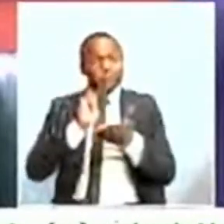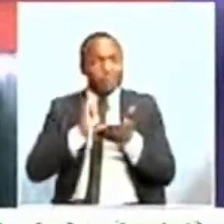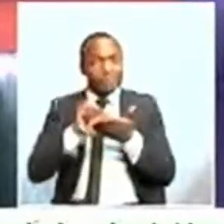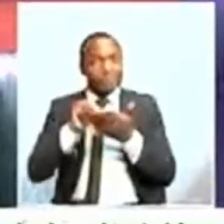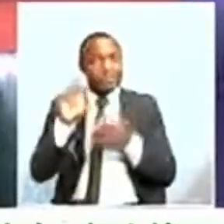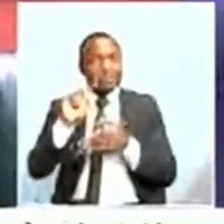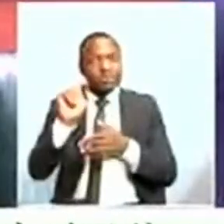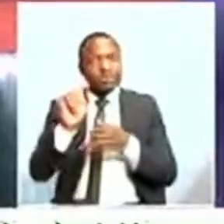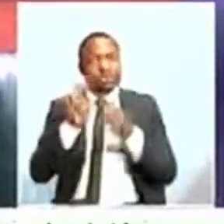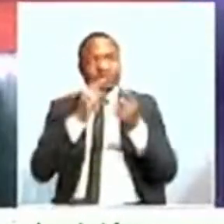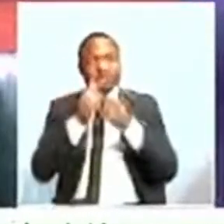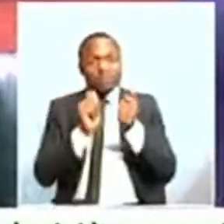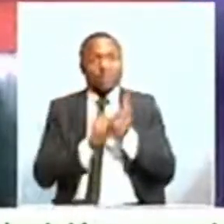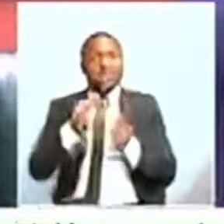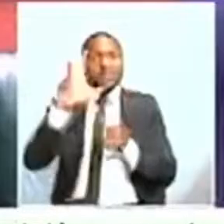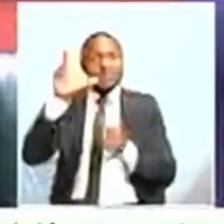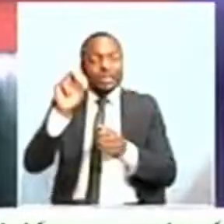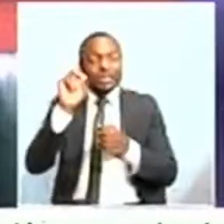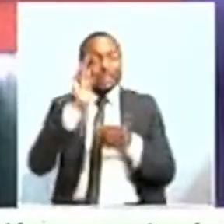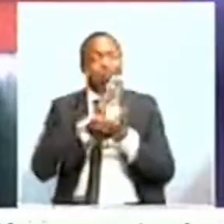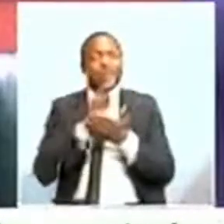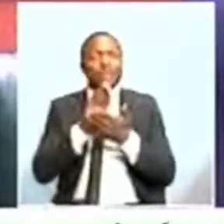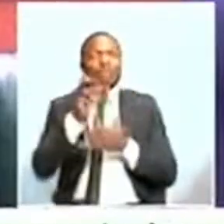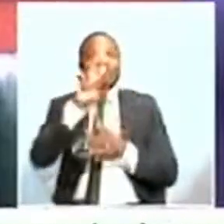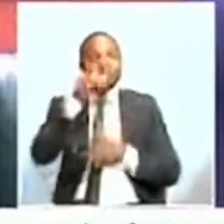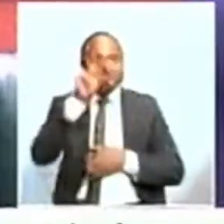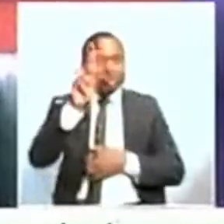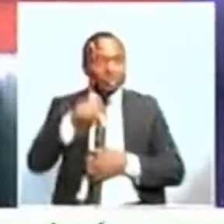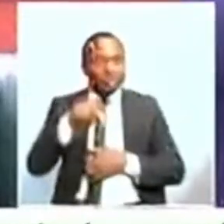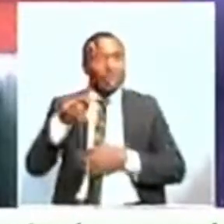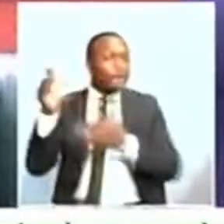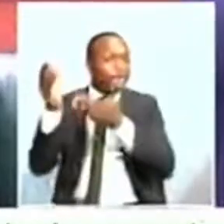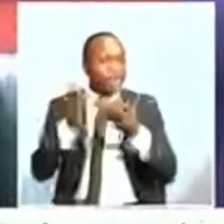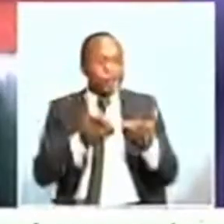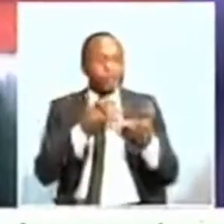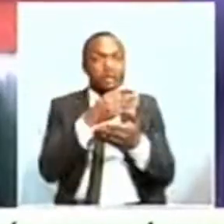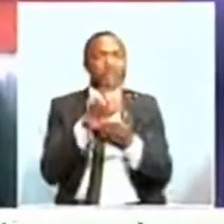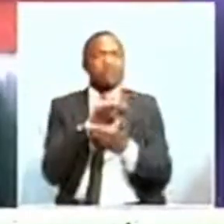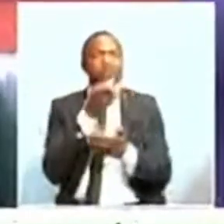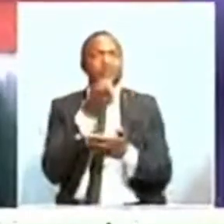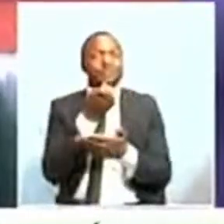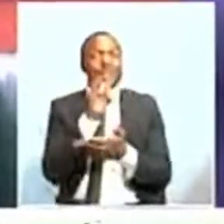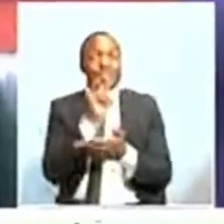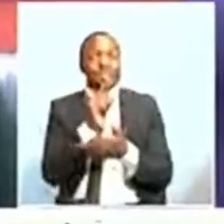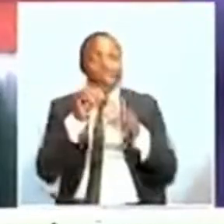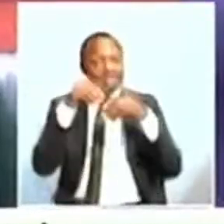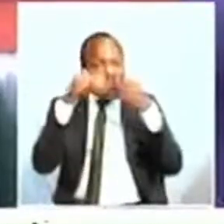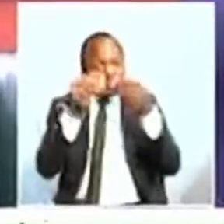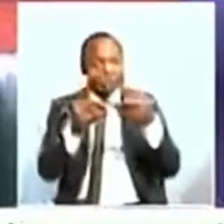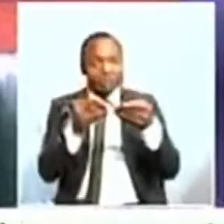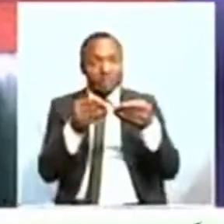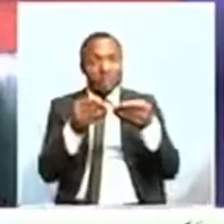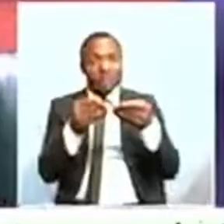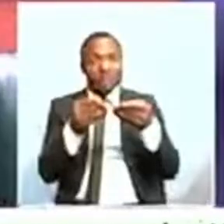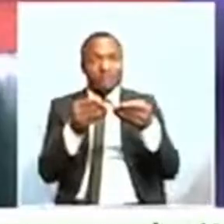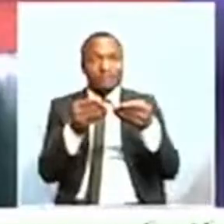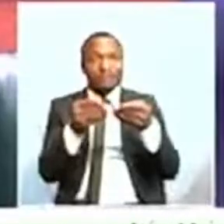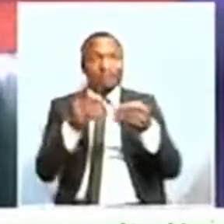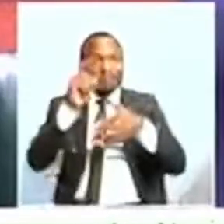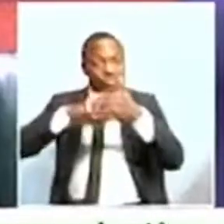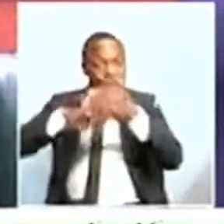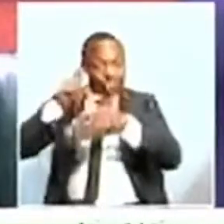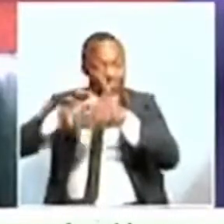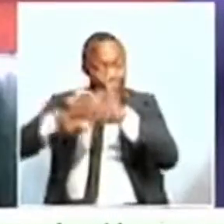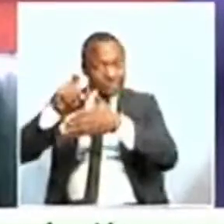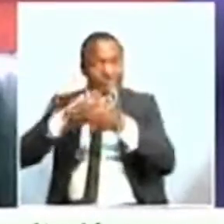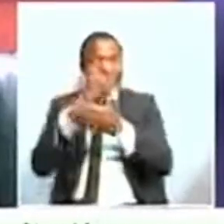talking about over $30 billion coming in the economy. And that gives you, taxes